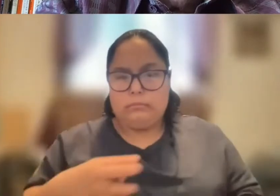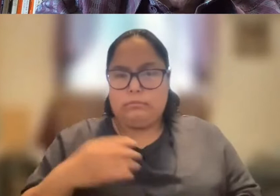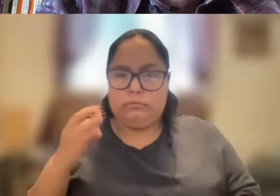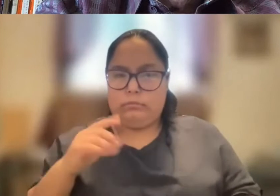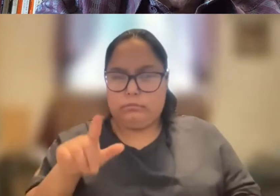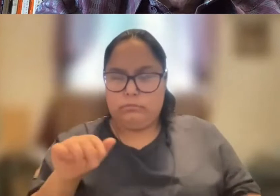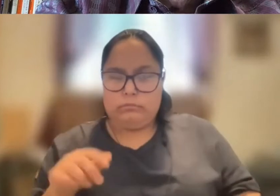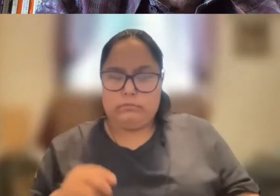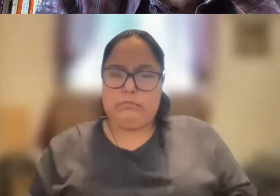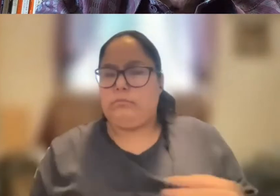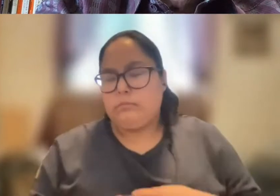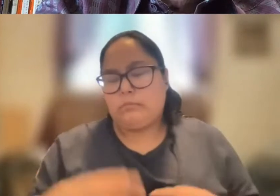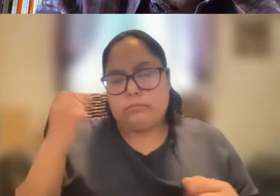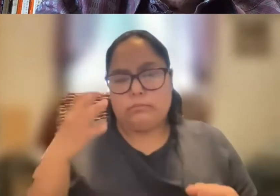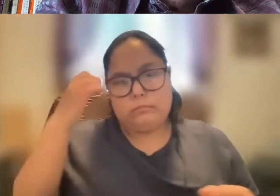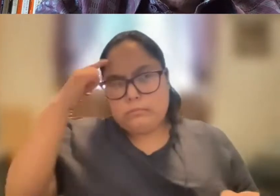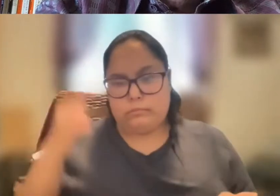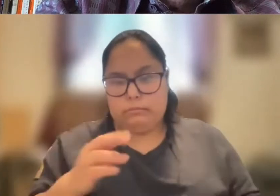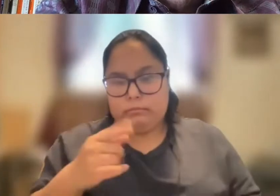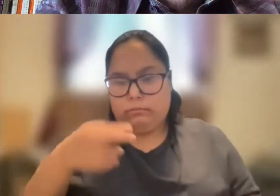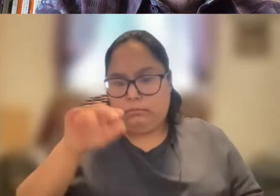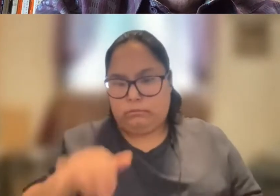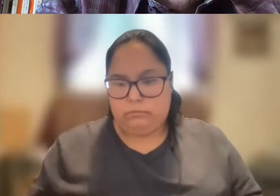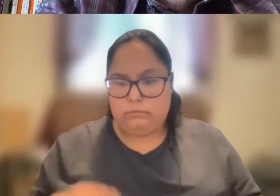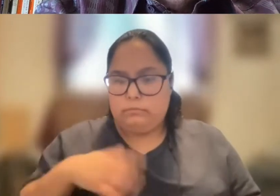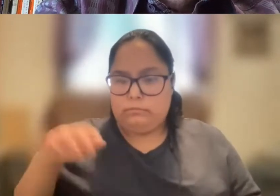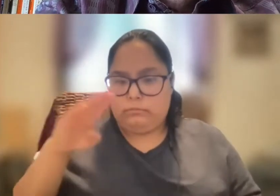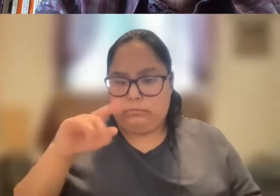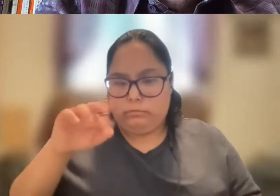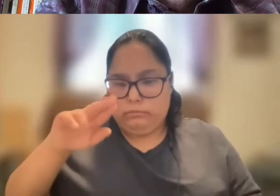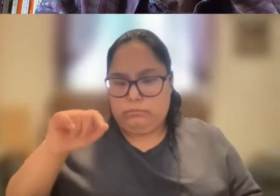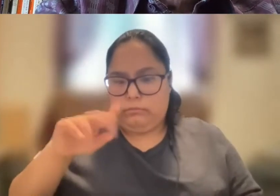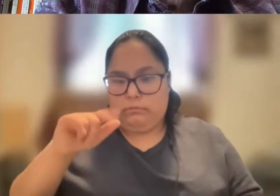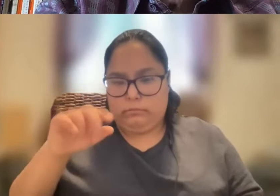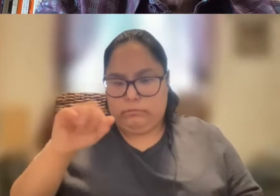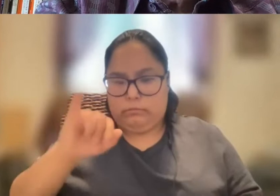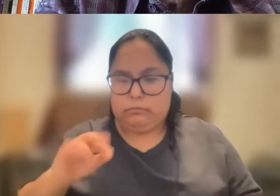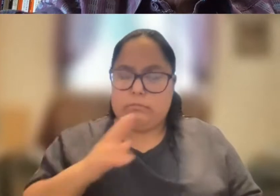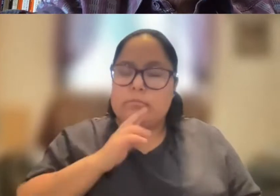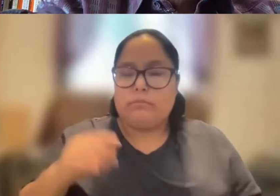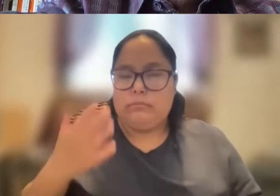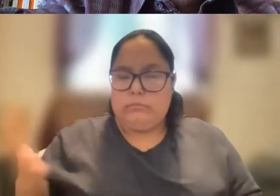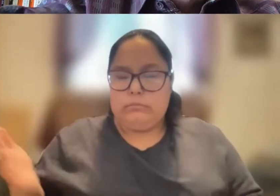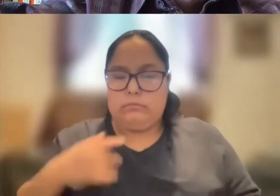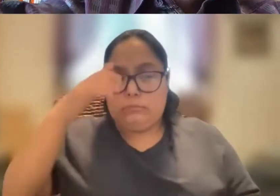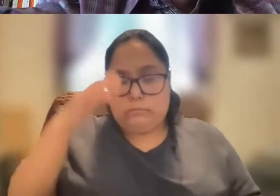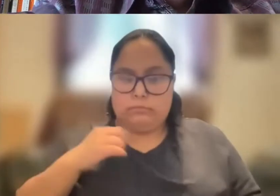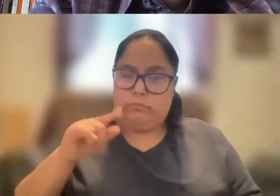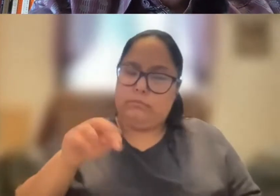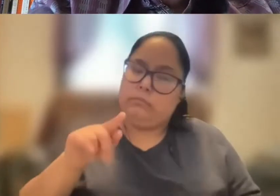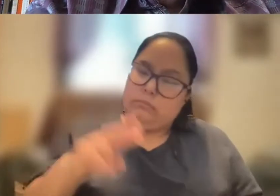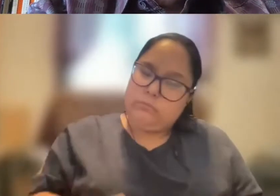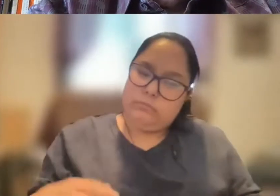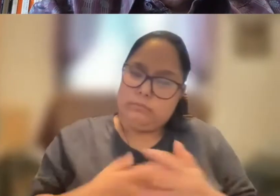will pick up the torch. I know I'm preaching to the choir, but ageism is a real thing. Nobody wants to listen to an old queen drone